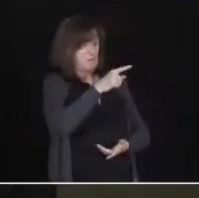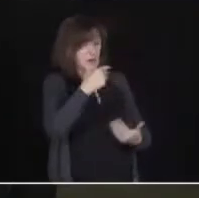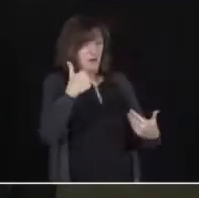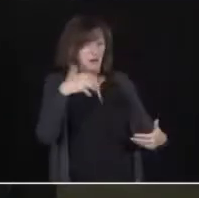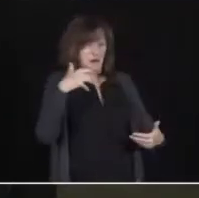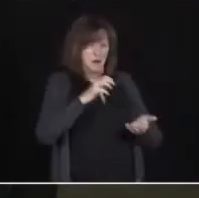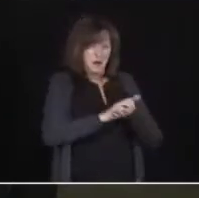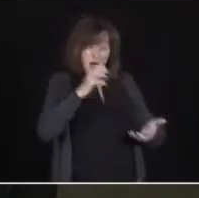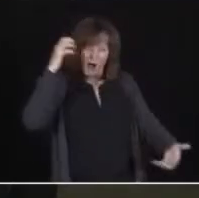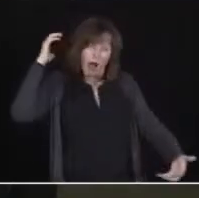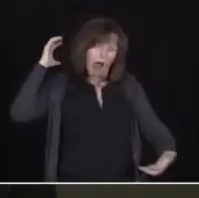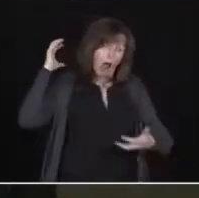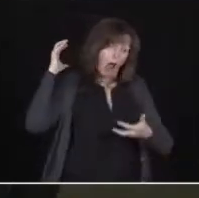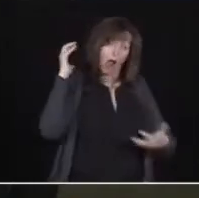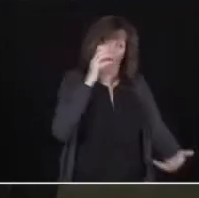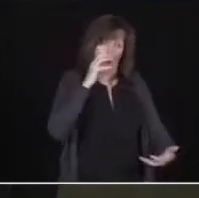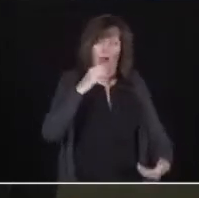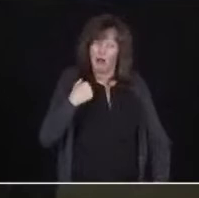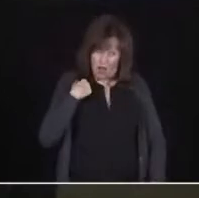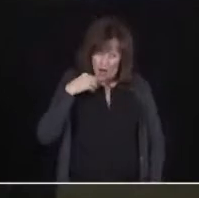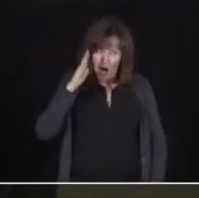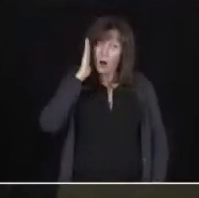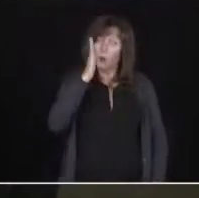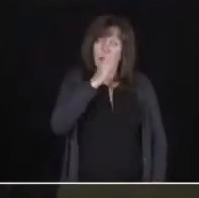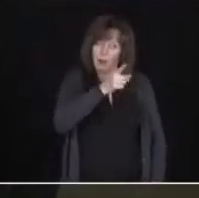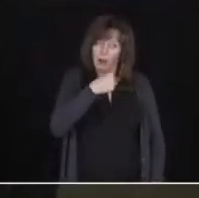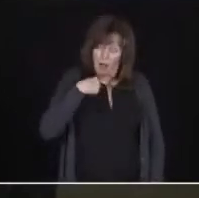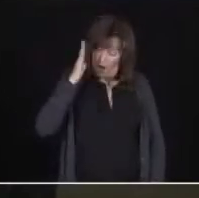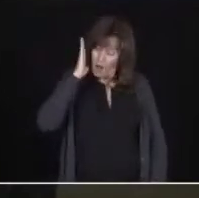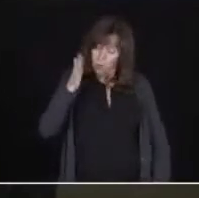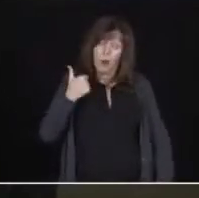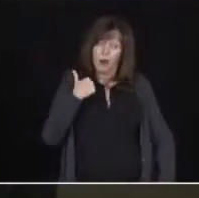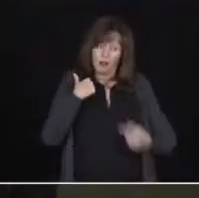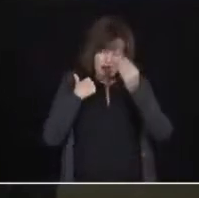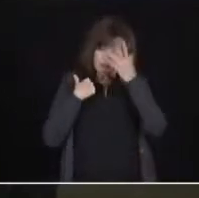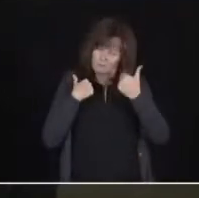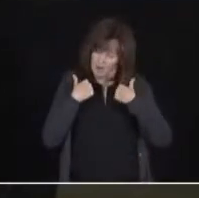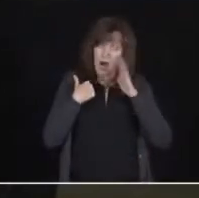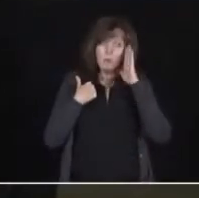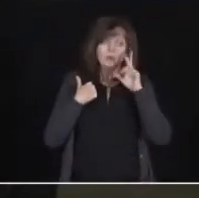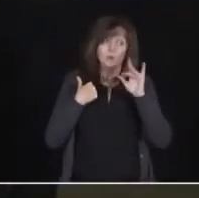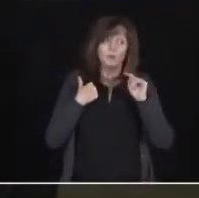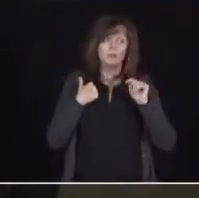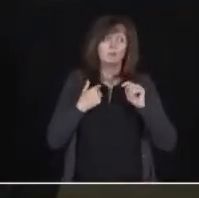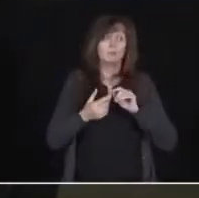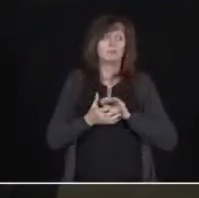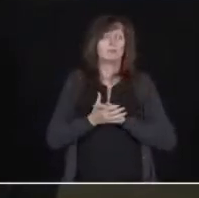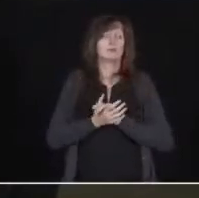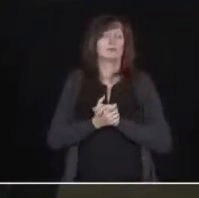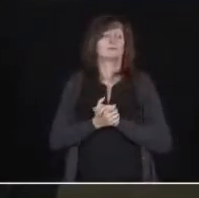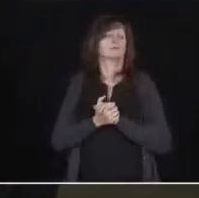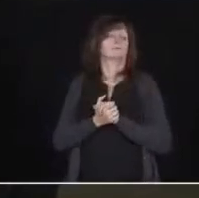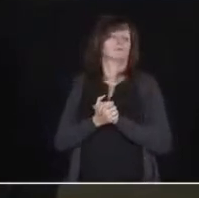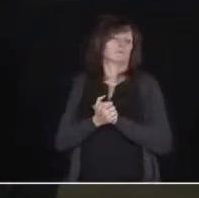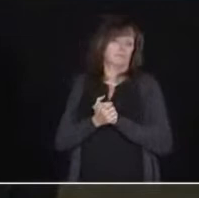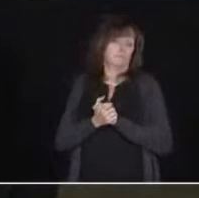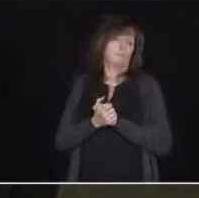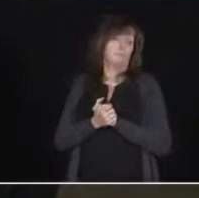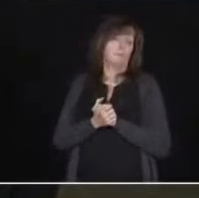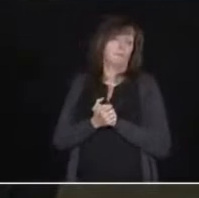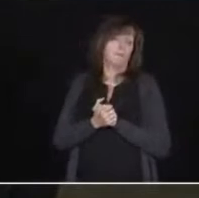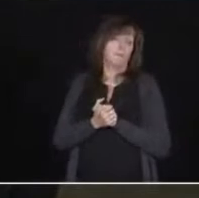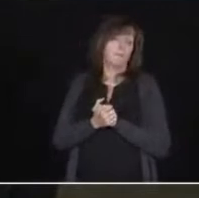coming. Just I can assure you I'm coming. Follow up. And Premier, back to the